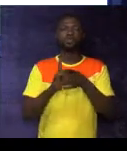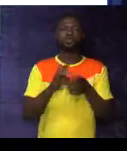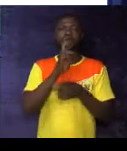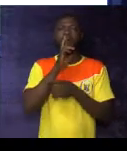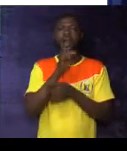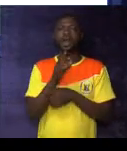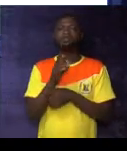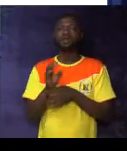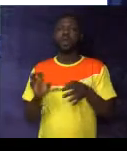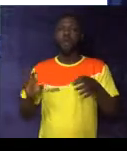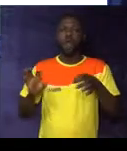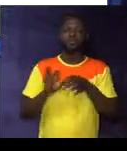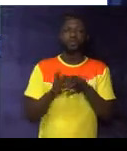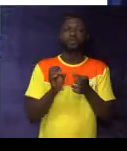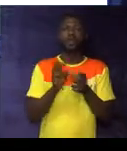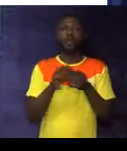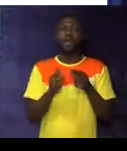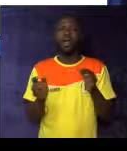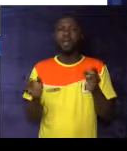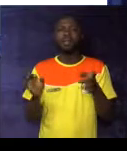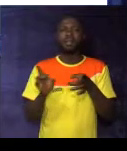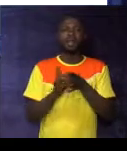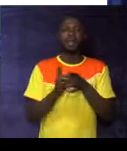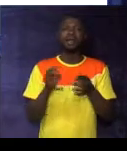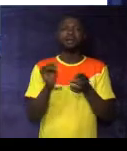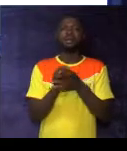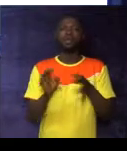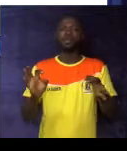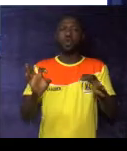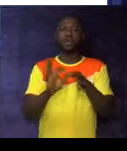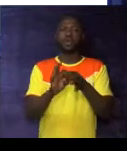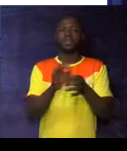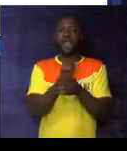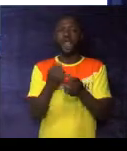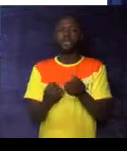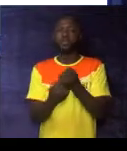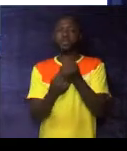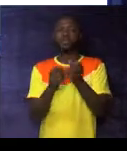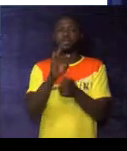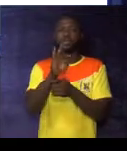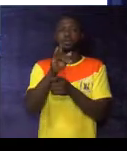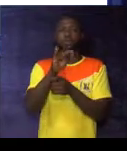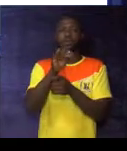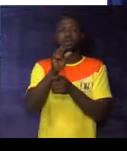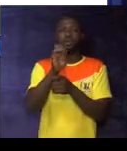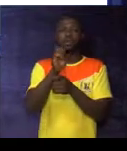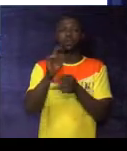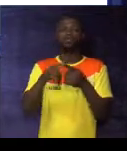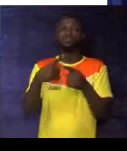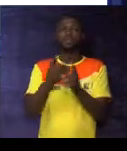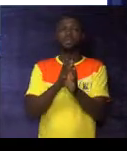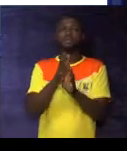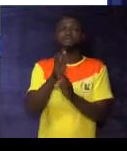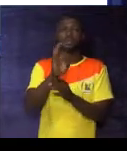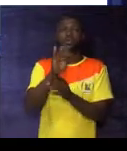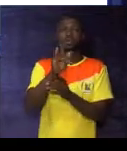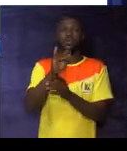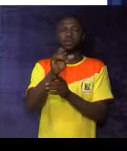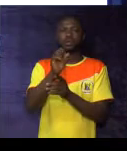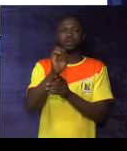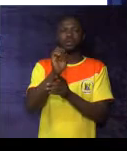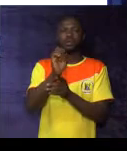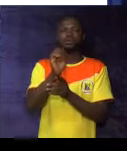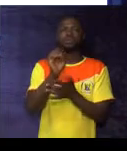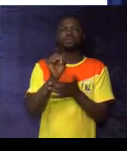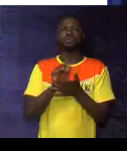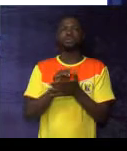Subordinate conjunctions are conjunctions or linkers that connect a subordinate clause to the main